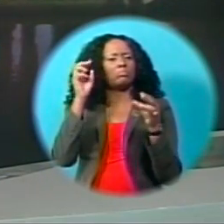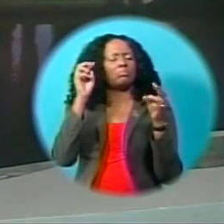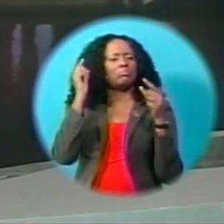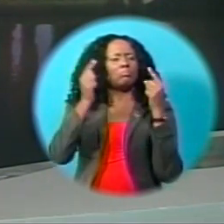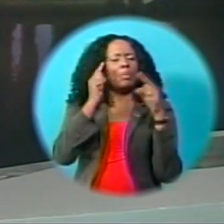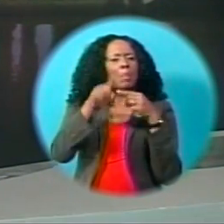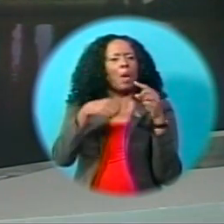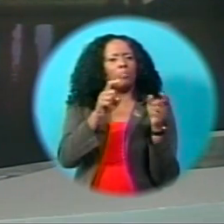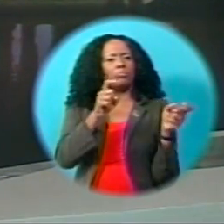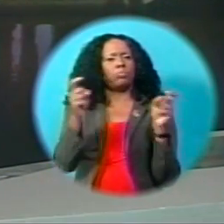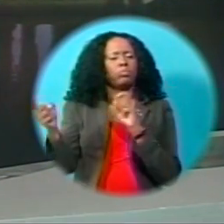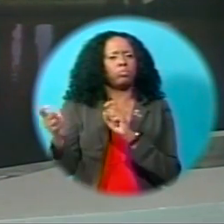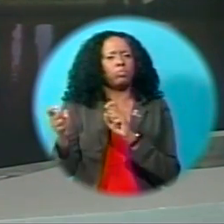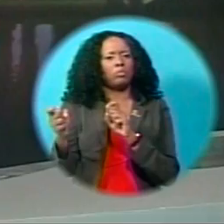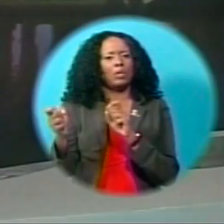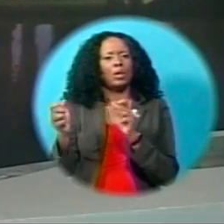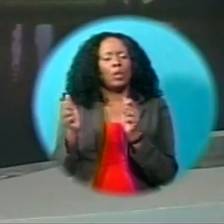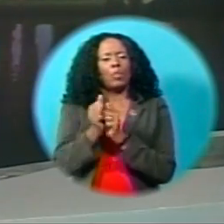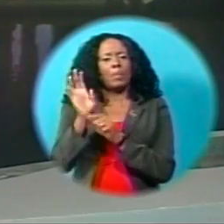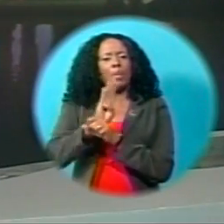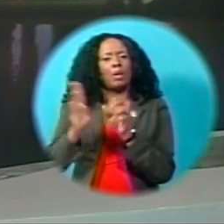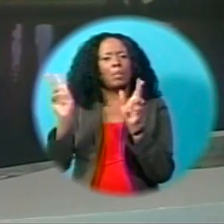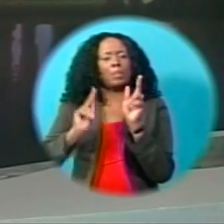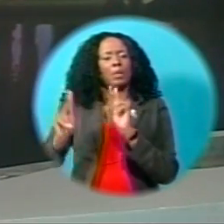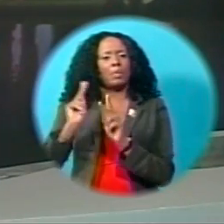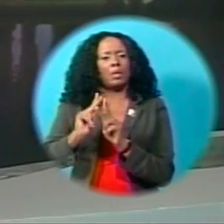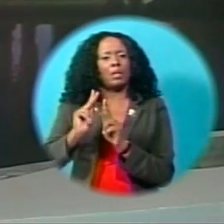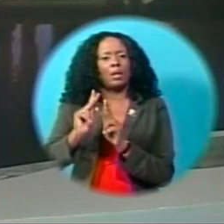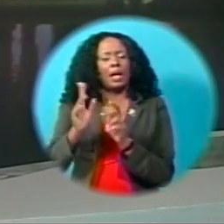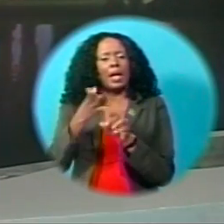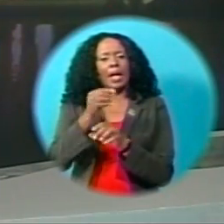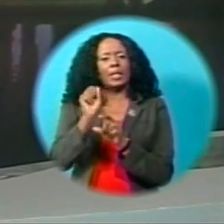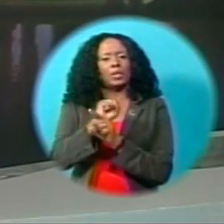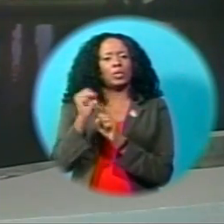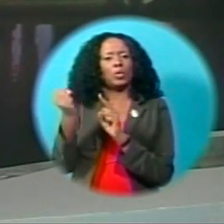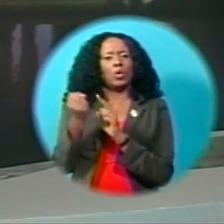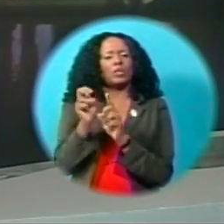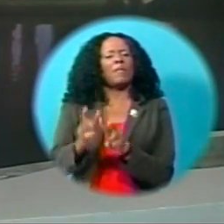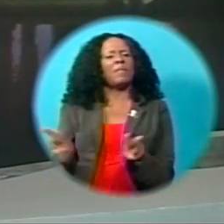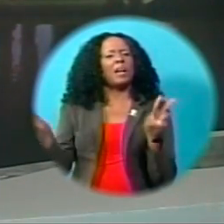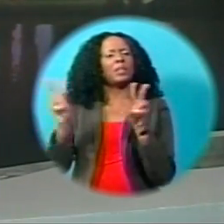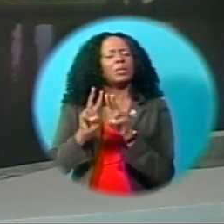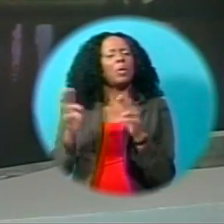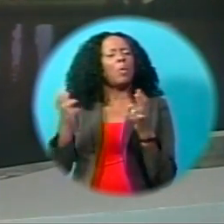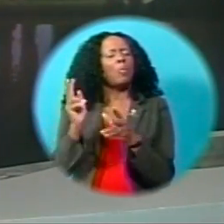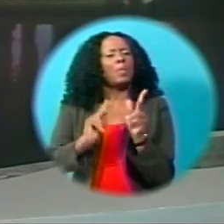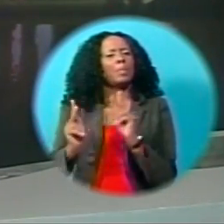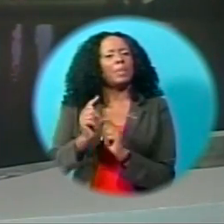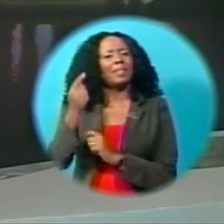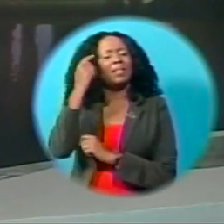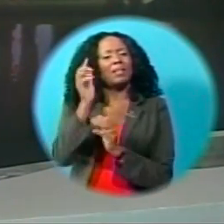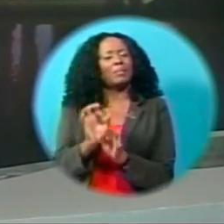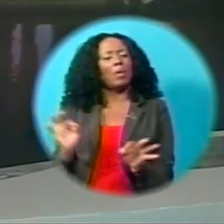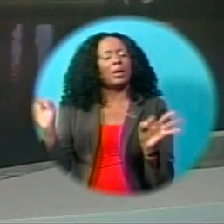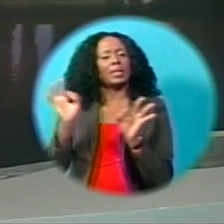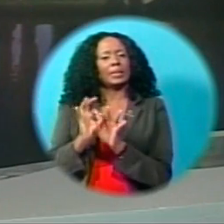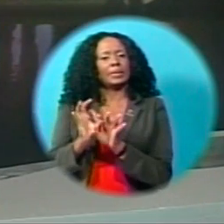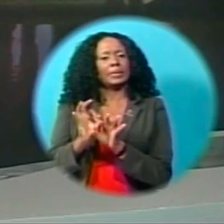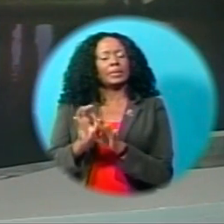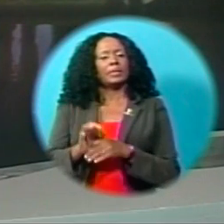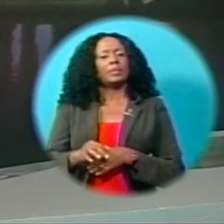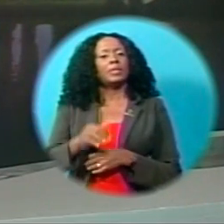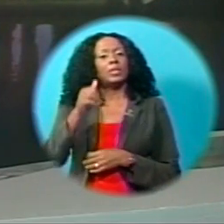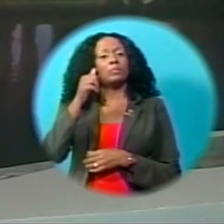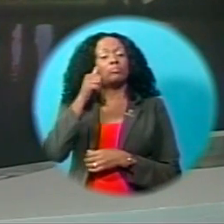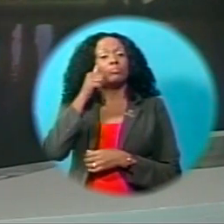have made Barbados a beacon within the Caribbean. Senator McLean made the remarks as she led off debate in the Upper House on the Magistrates